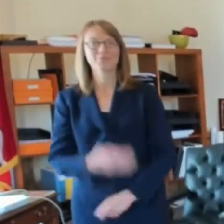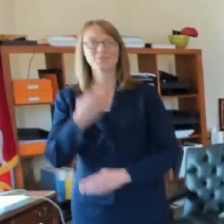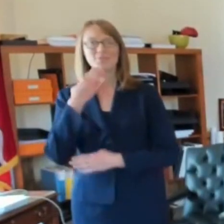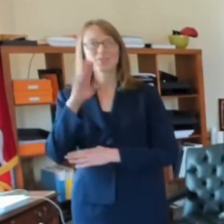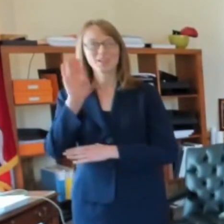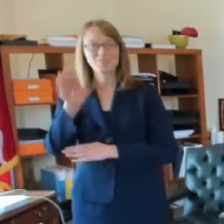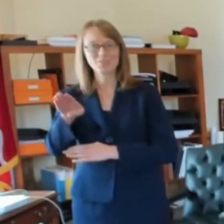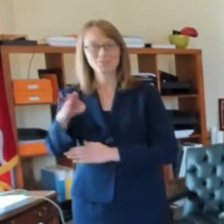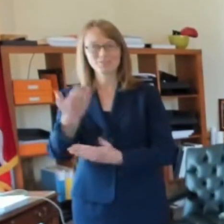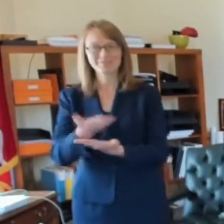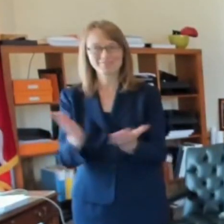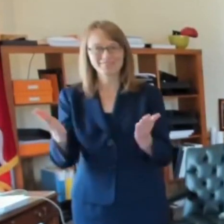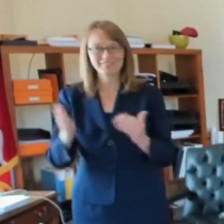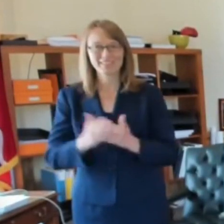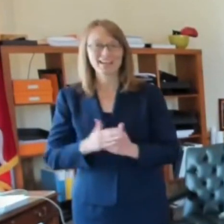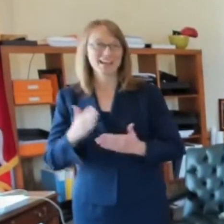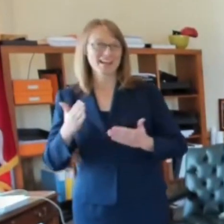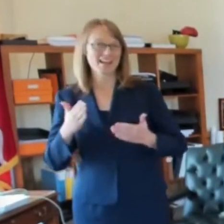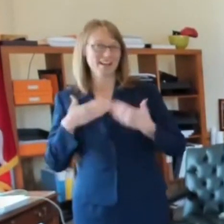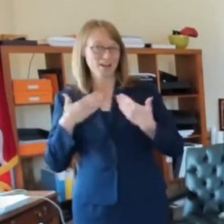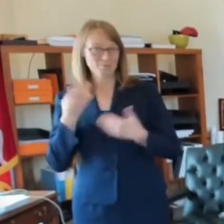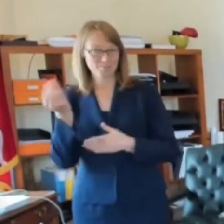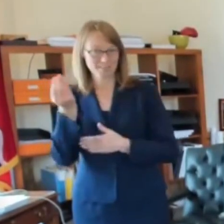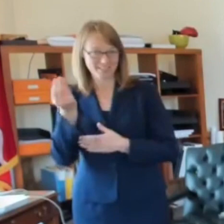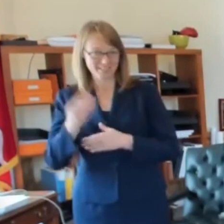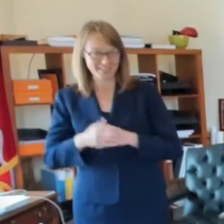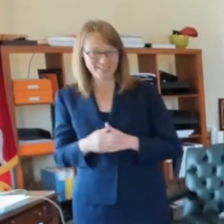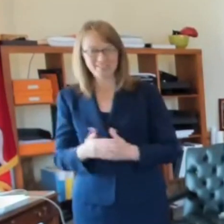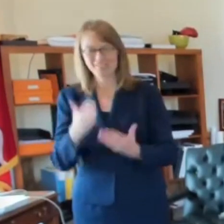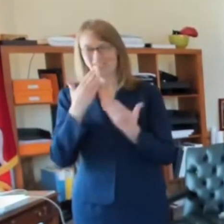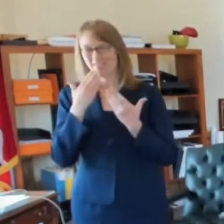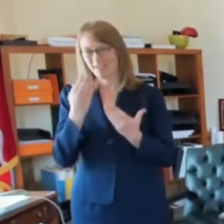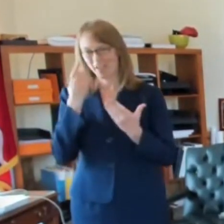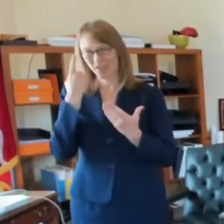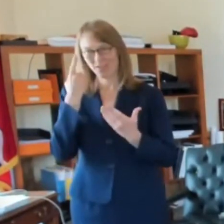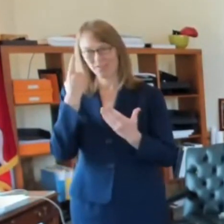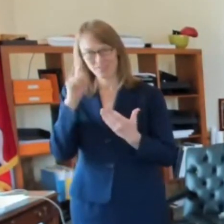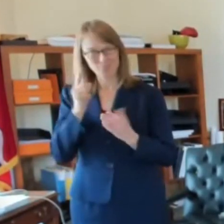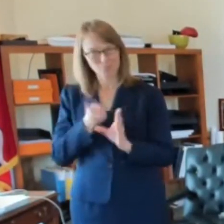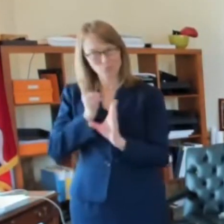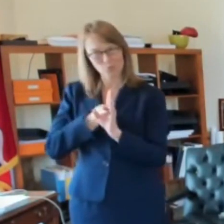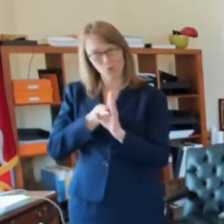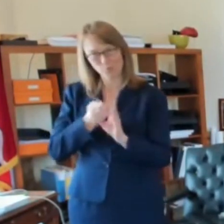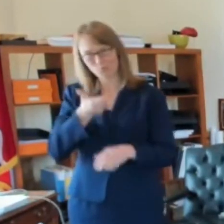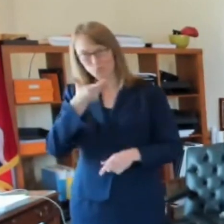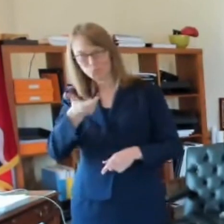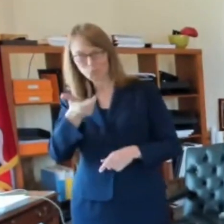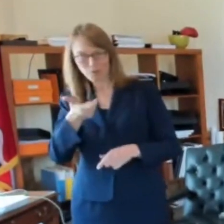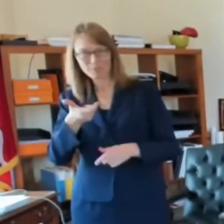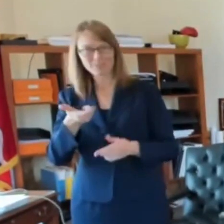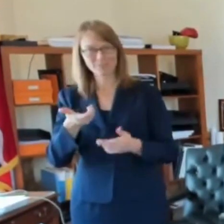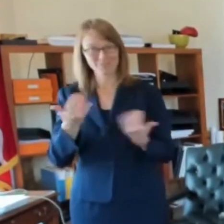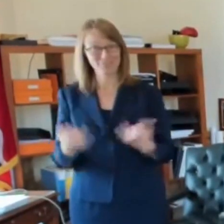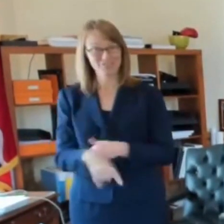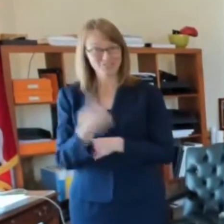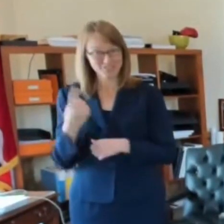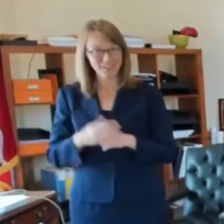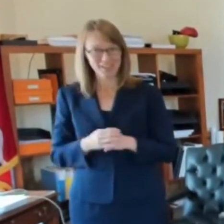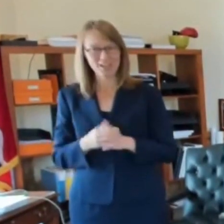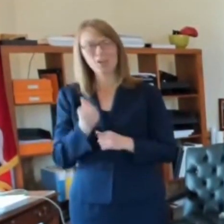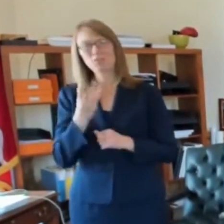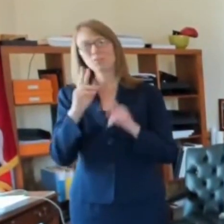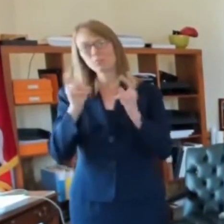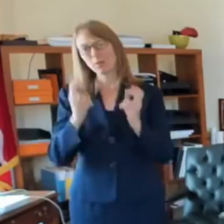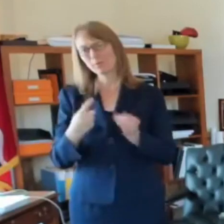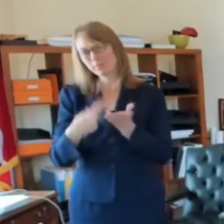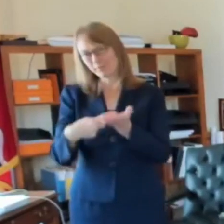Good afternoon, everybody. Happy Monday. Thanks for being with us again. We've got a couple of things to talk about today, and